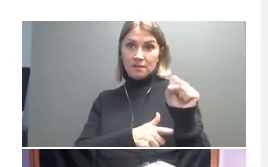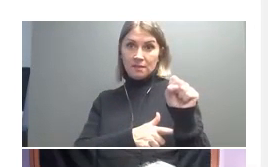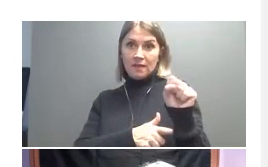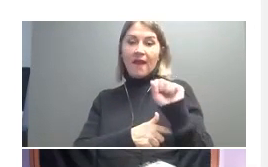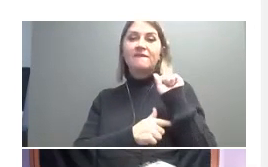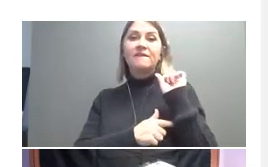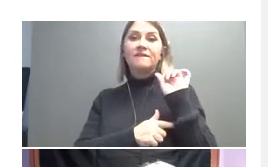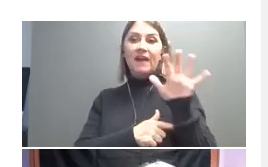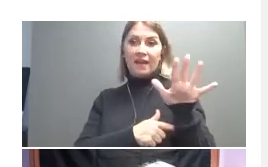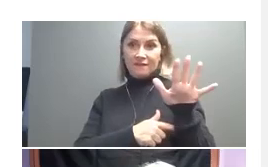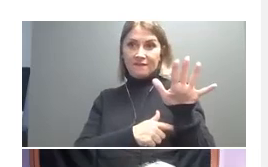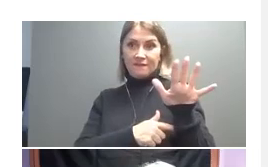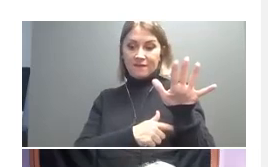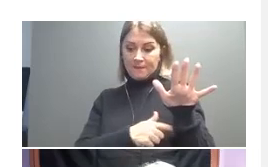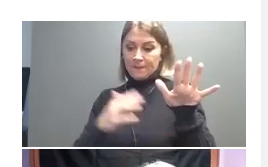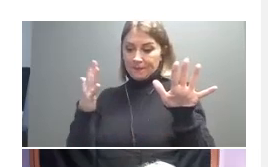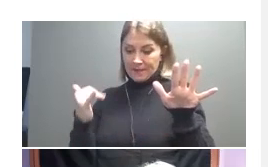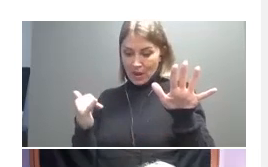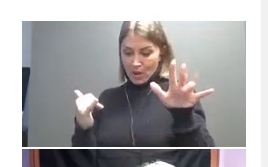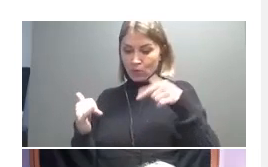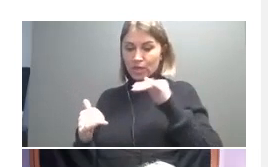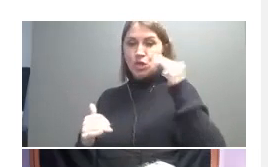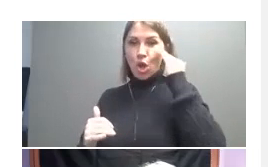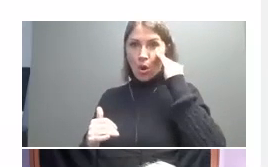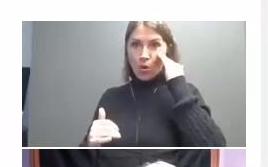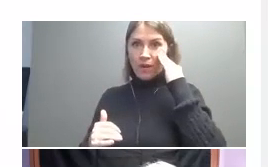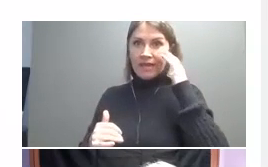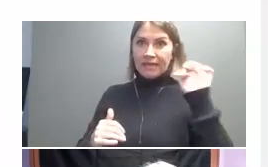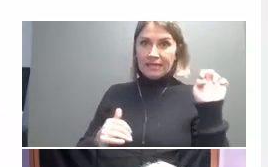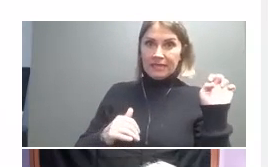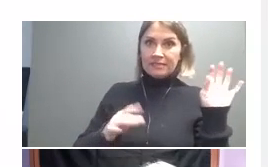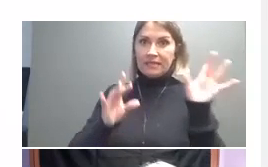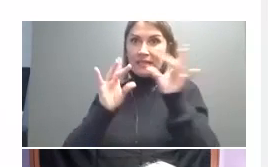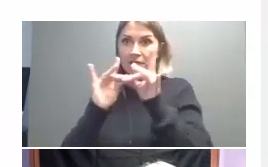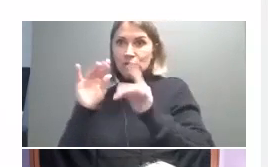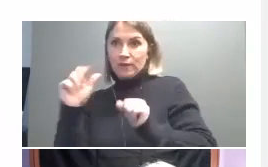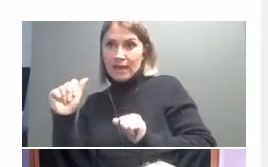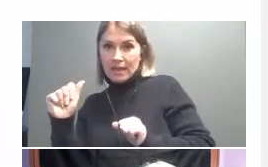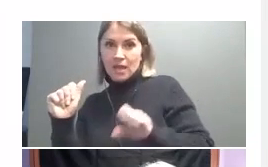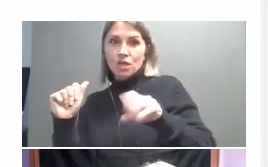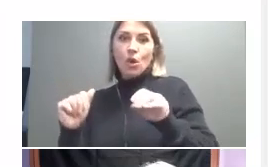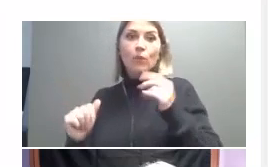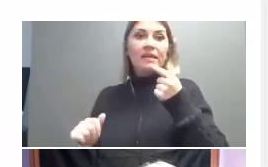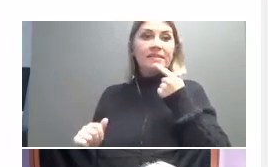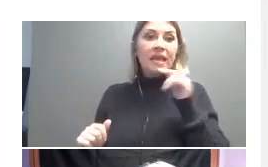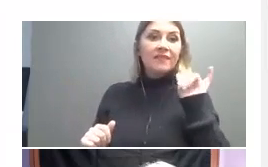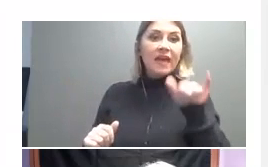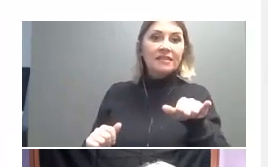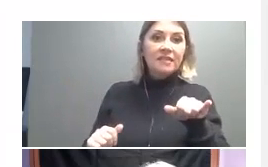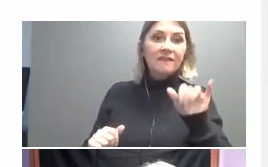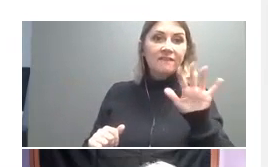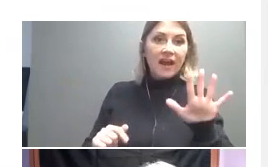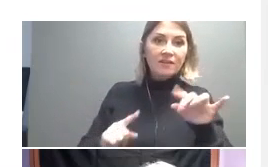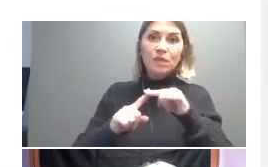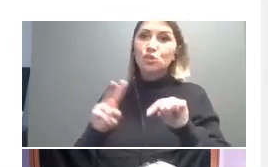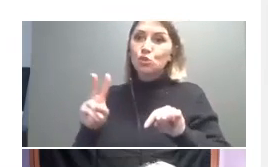5. Now we know that E is connected to A. So we can then say if this is 5 plus 2,